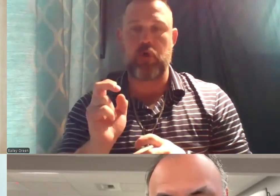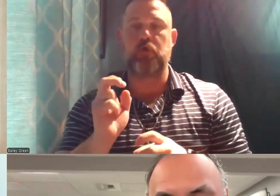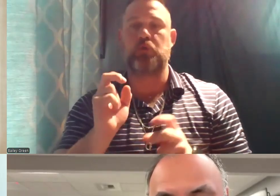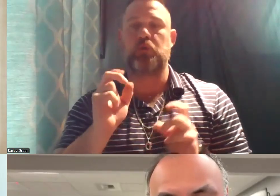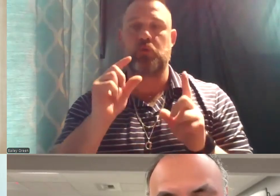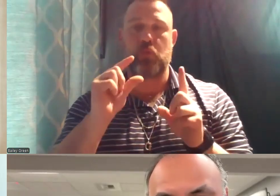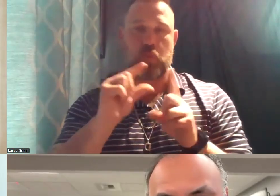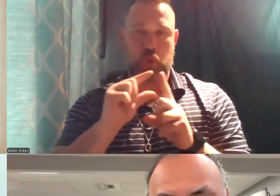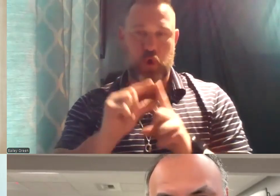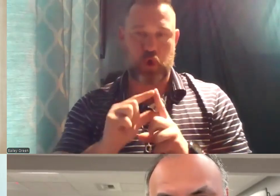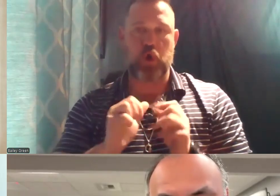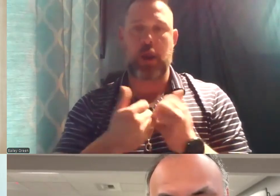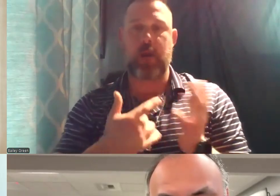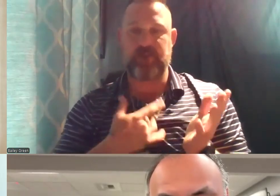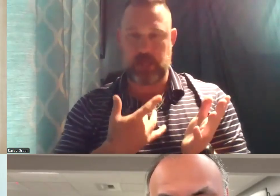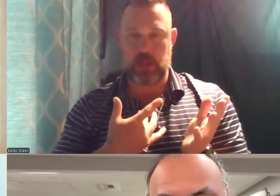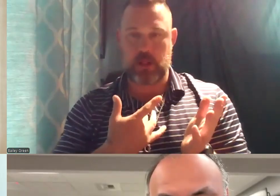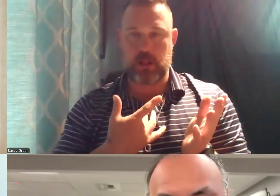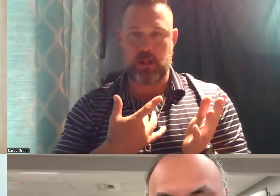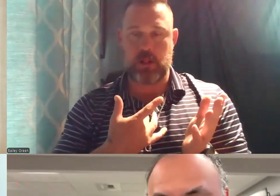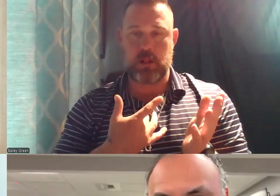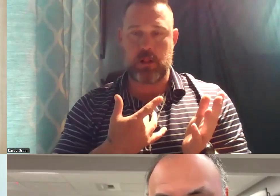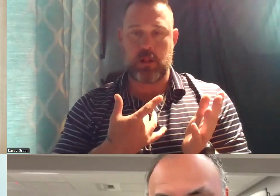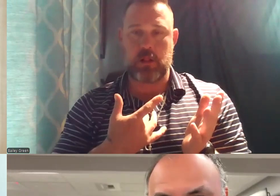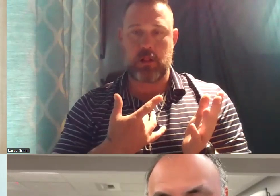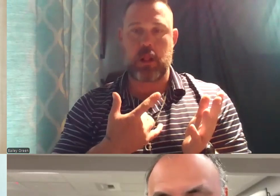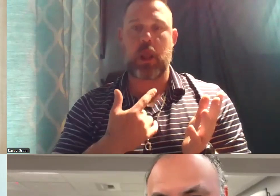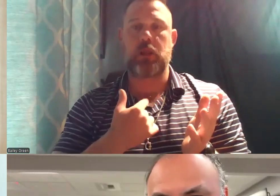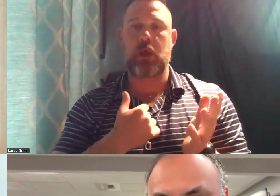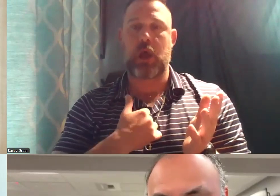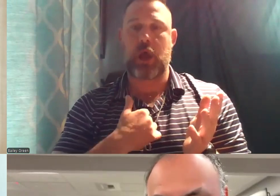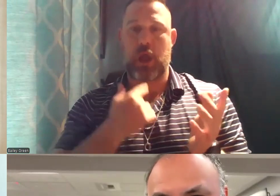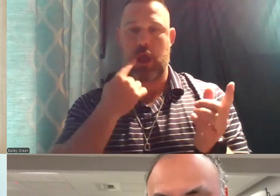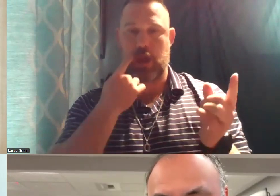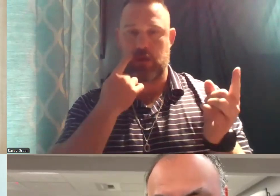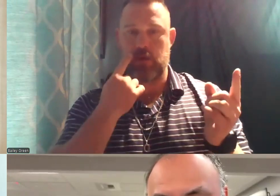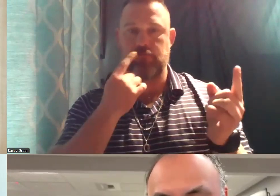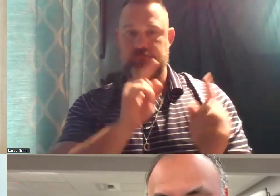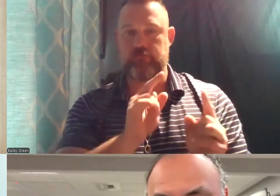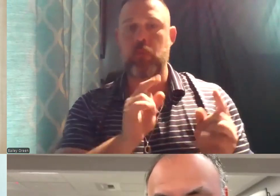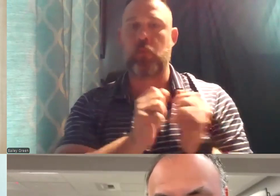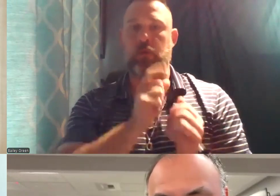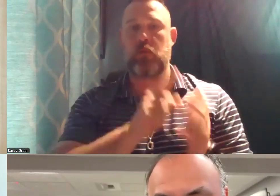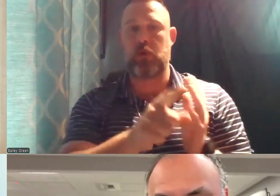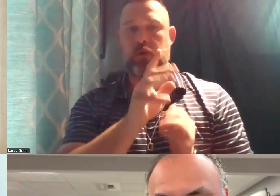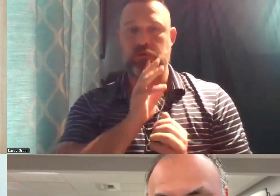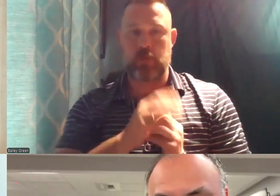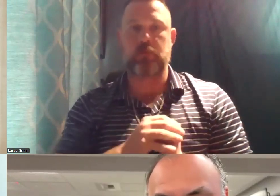words how I feel, and I resonate with the words that you just spoke.